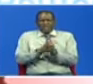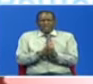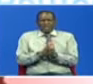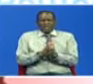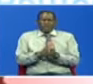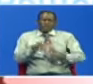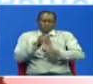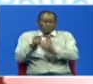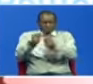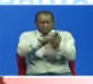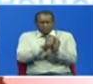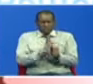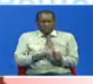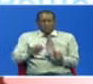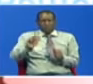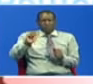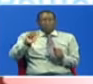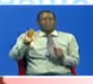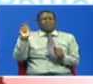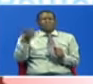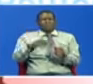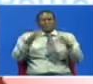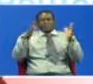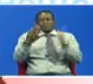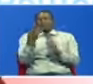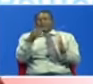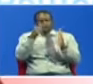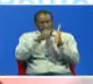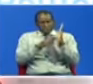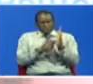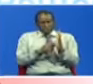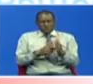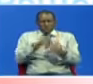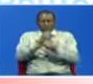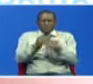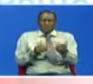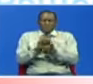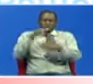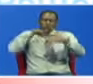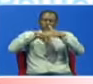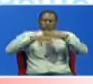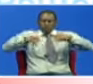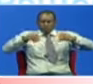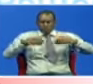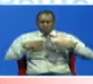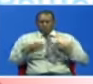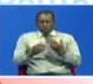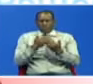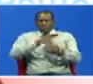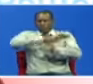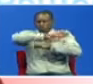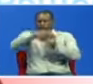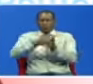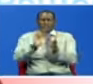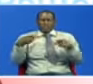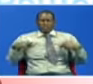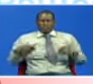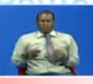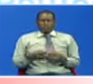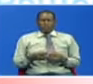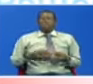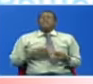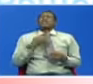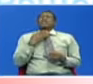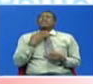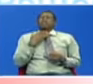closely with the President's Big Four agenda for ensuring access to quality healthcare for all Kenyans. I'd like